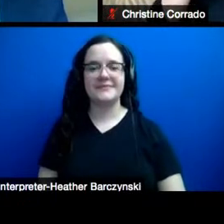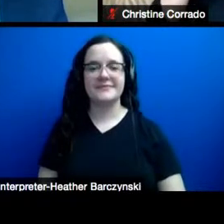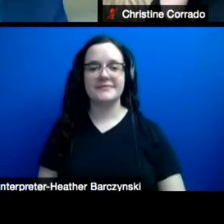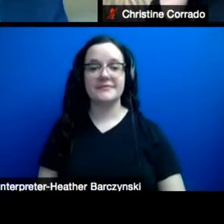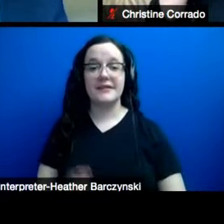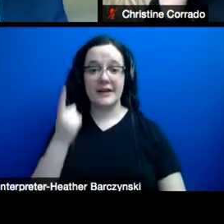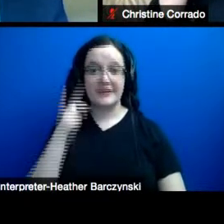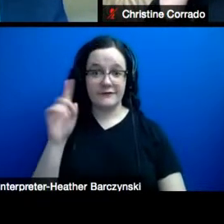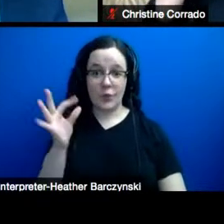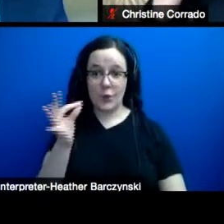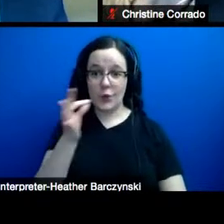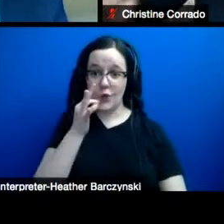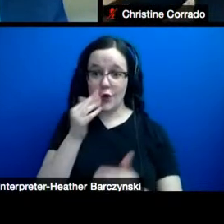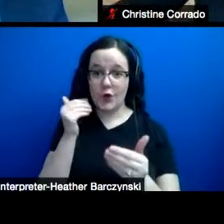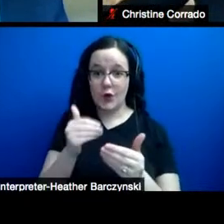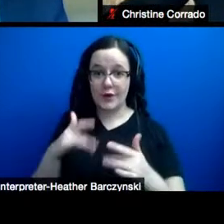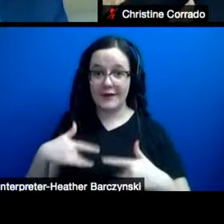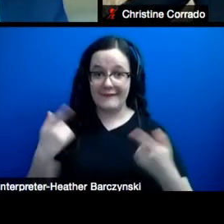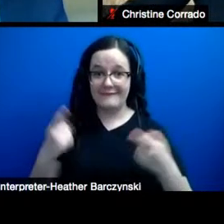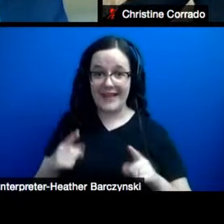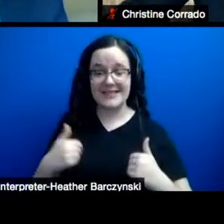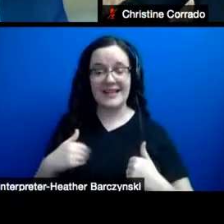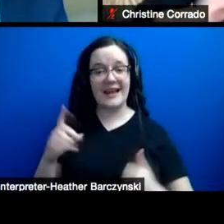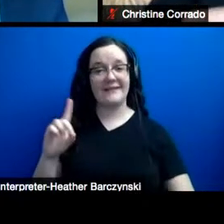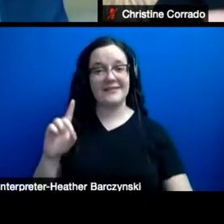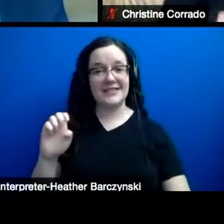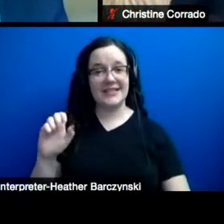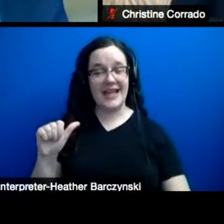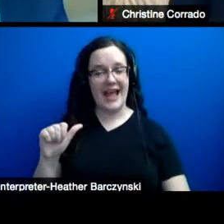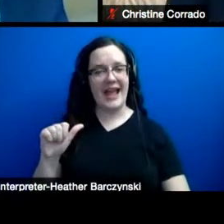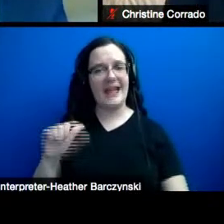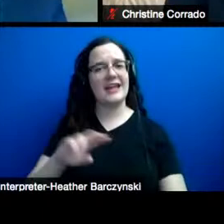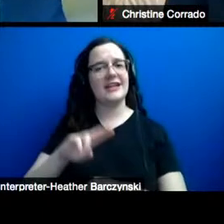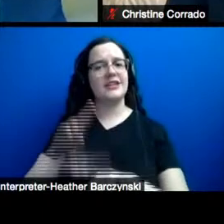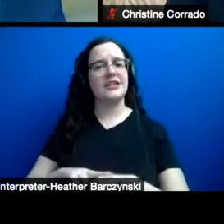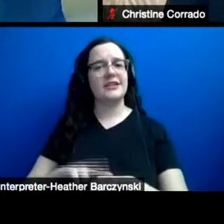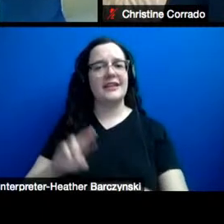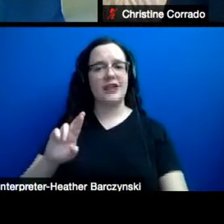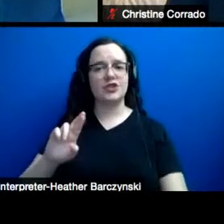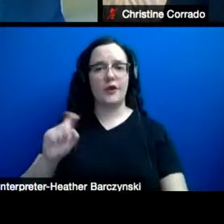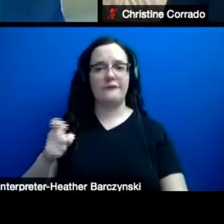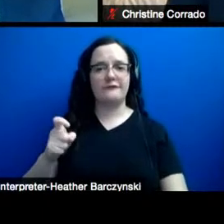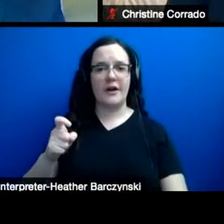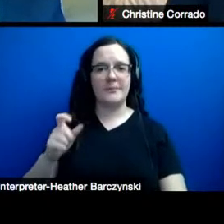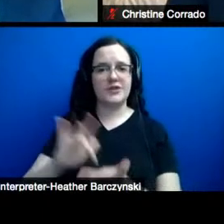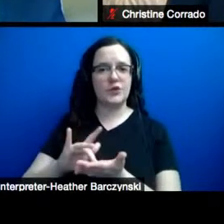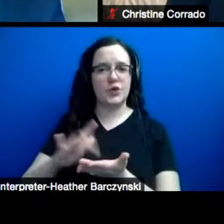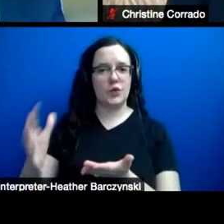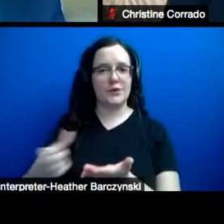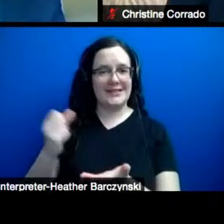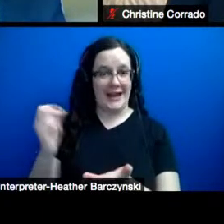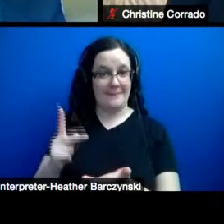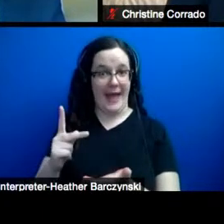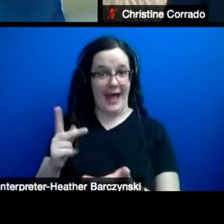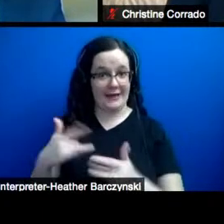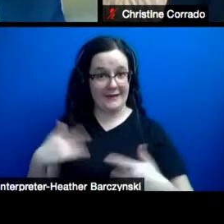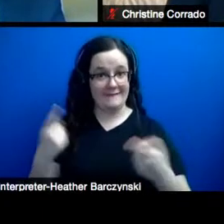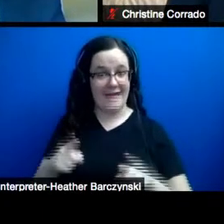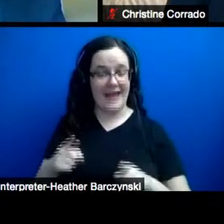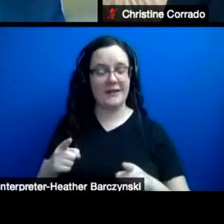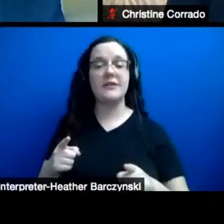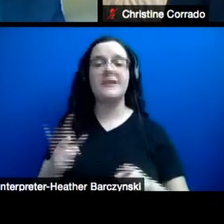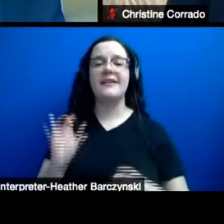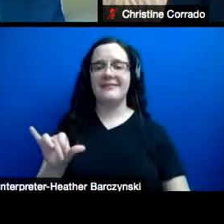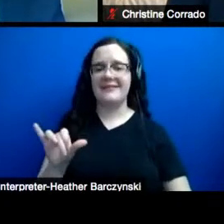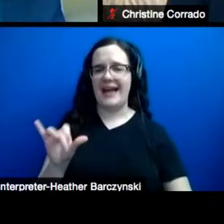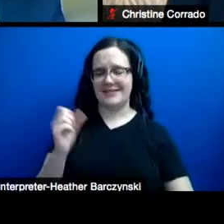events, we have our DEA National Pharmaceutical Take Back event that will be on